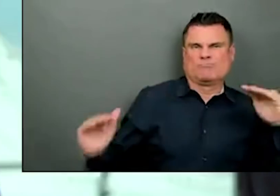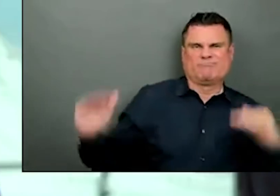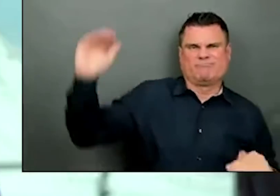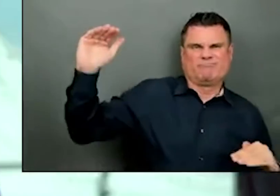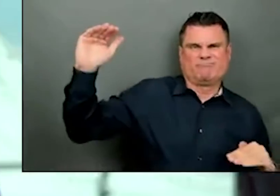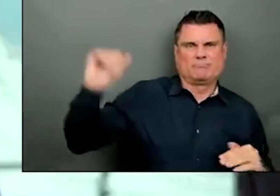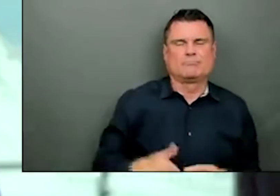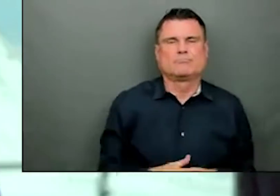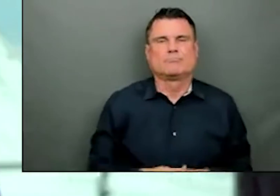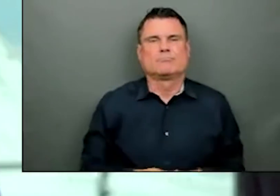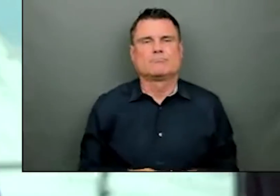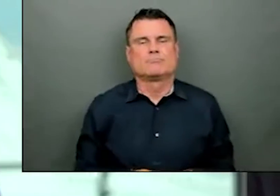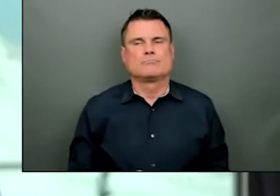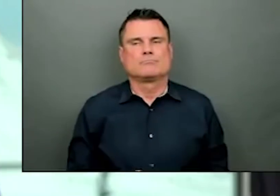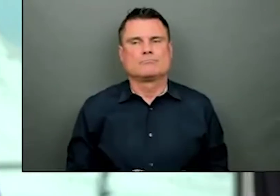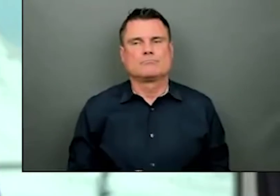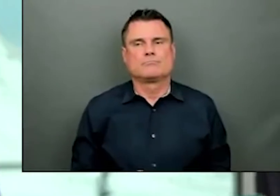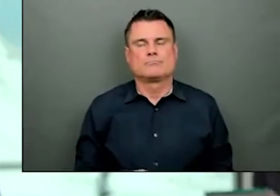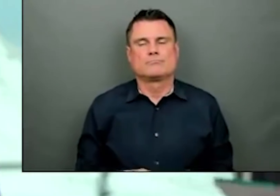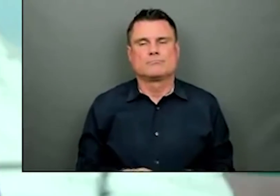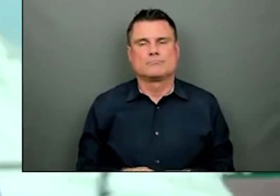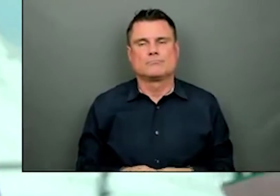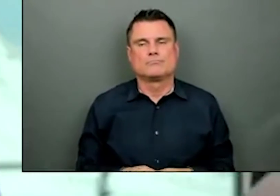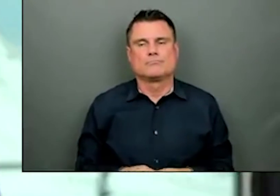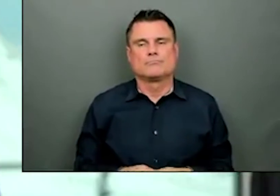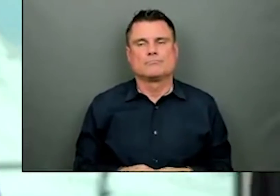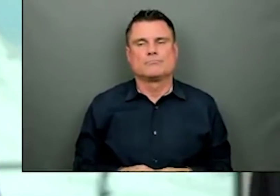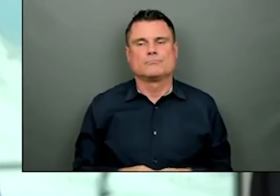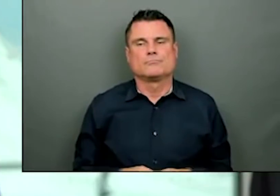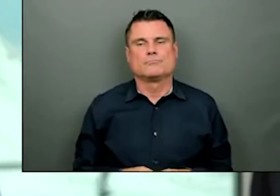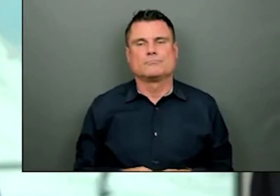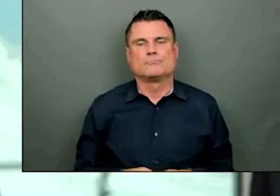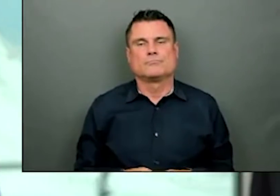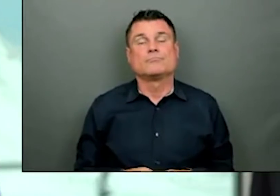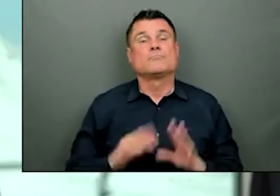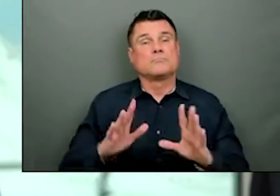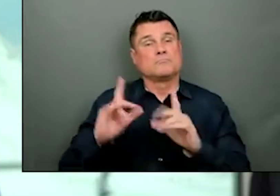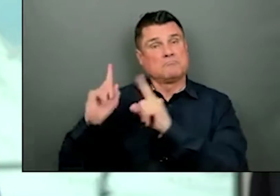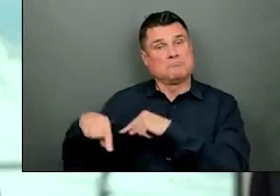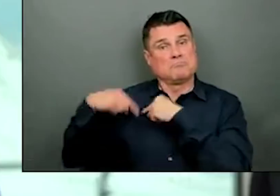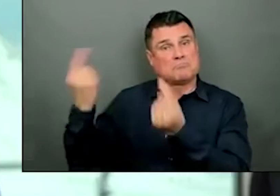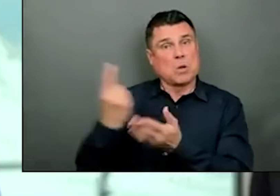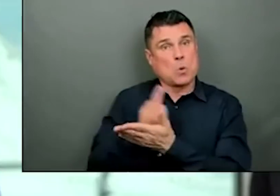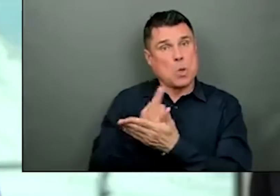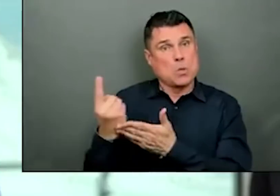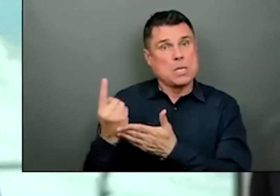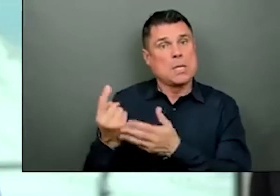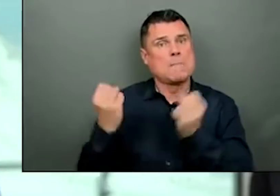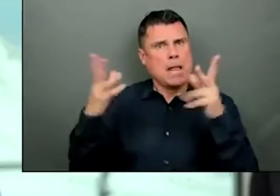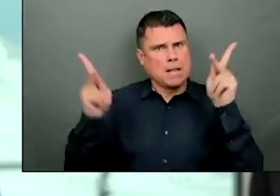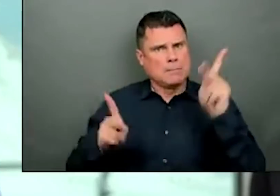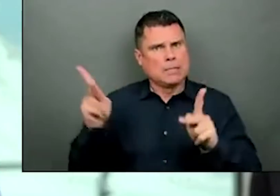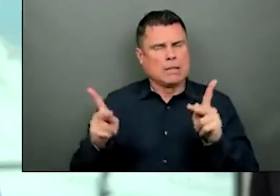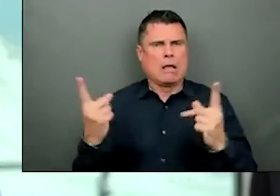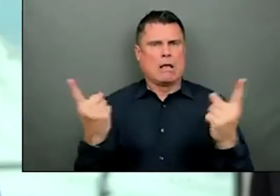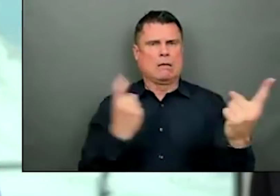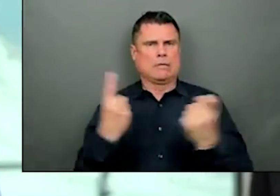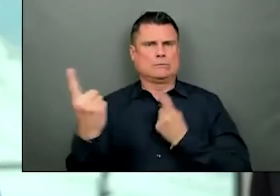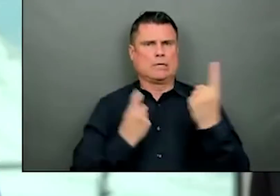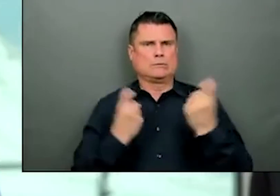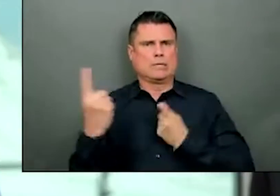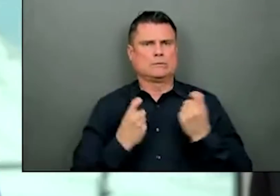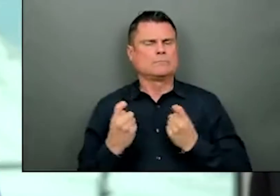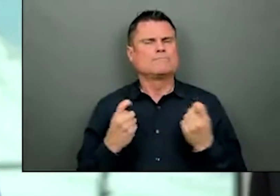One of the other questions that that I've been getting a lot of in the last week is, how do we determine who is clinically extremely